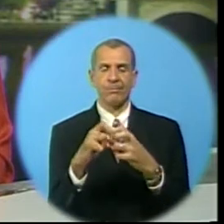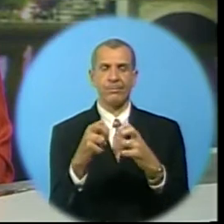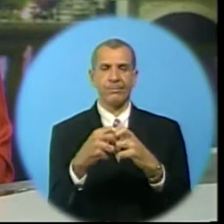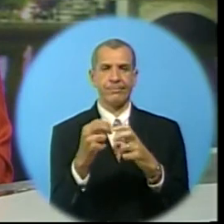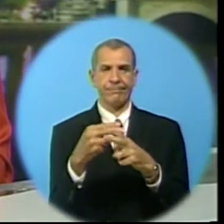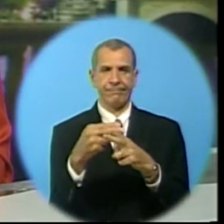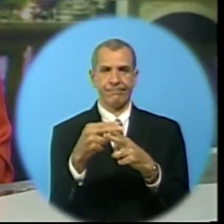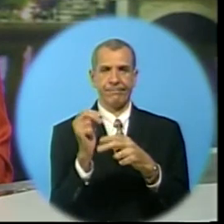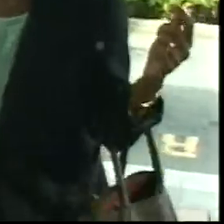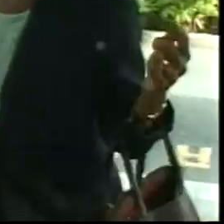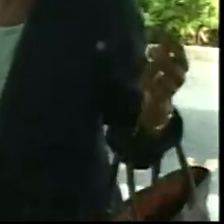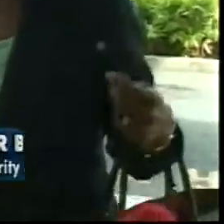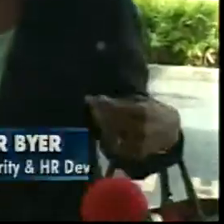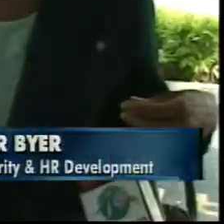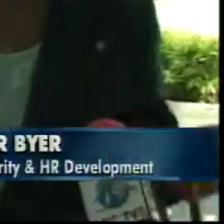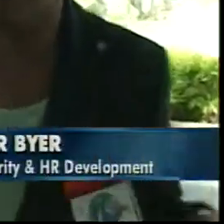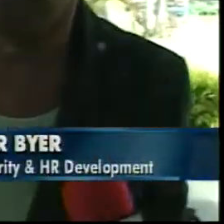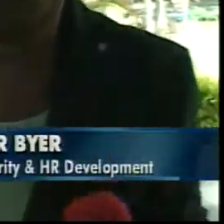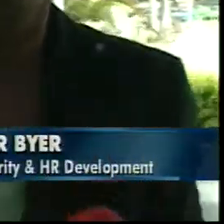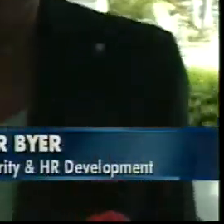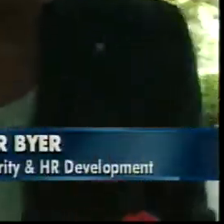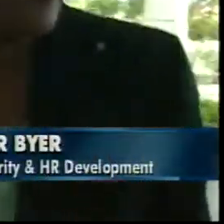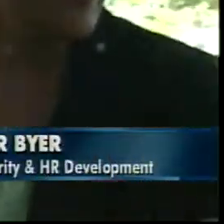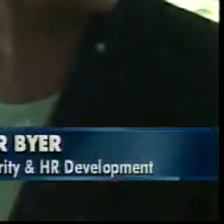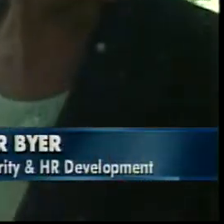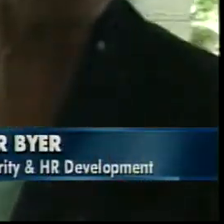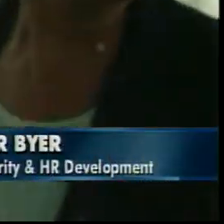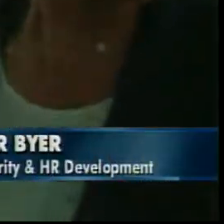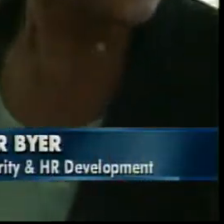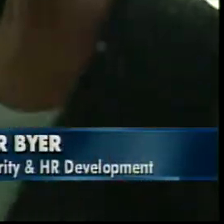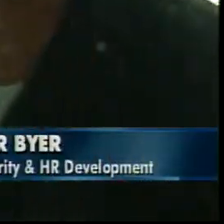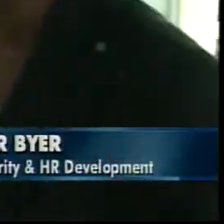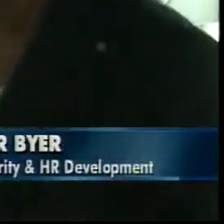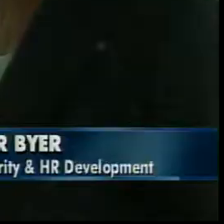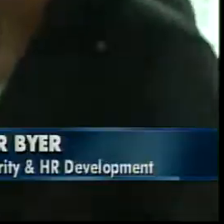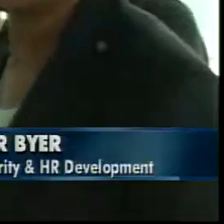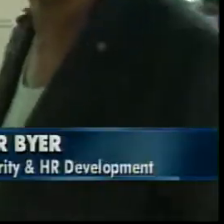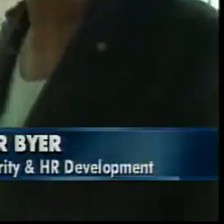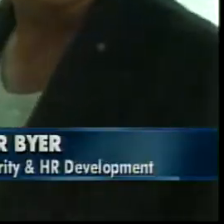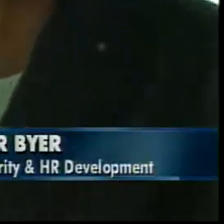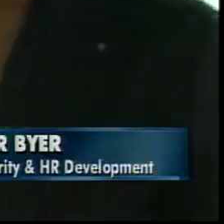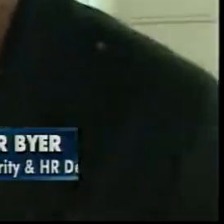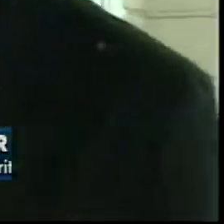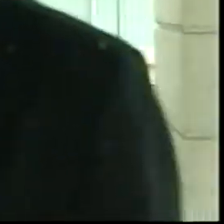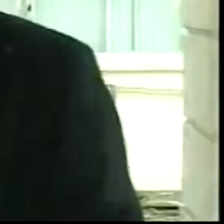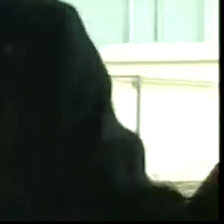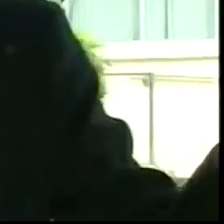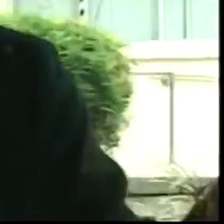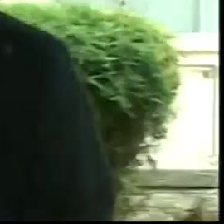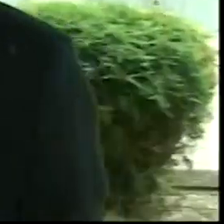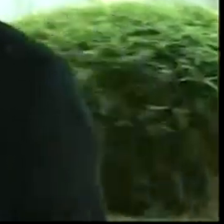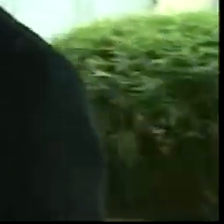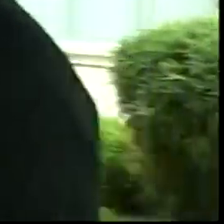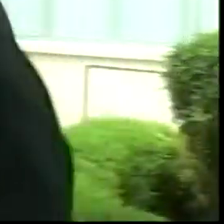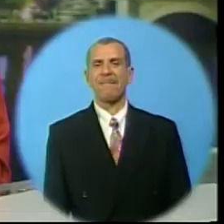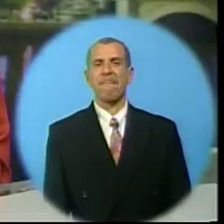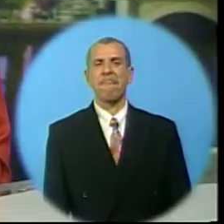reached. I'm late. I'm late. That's the only comment right now. Fingers